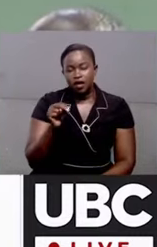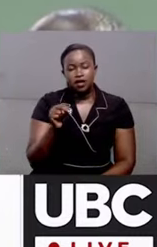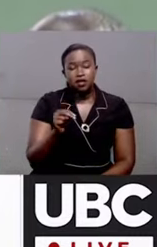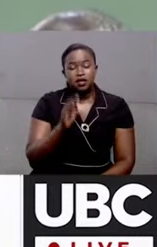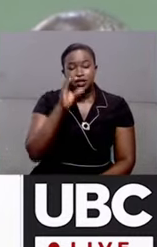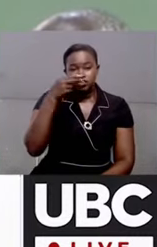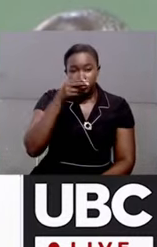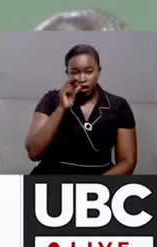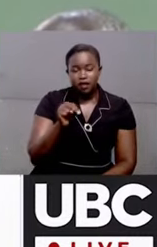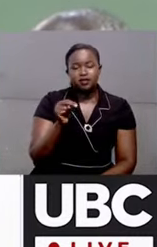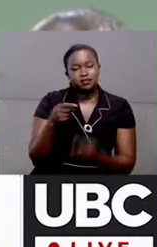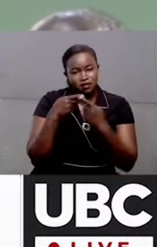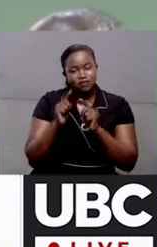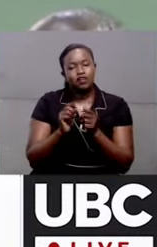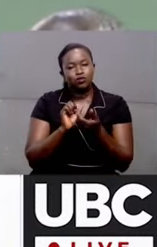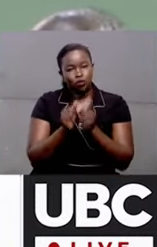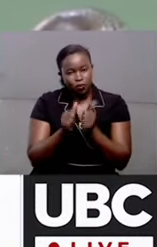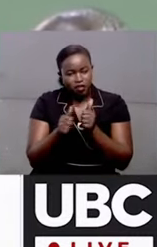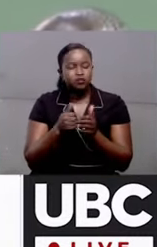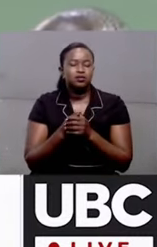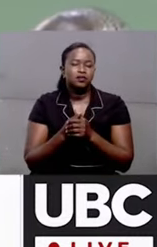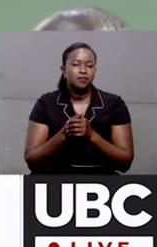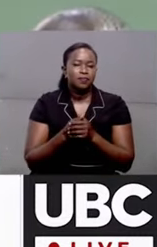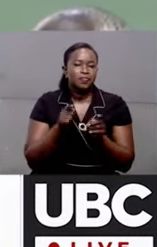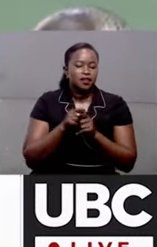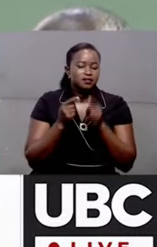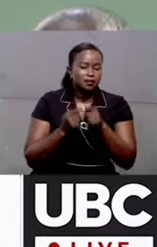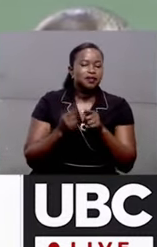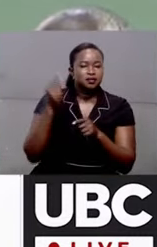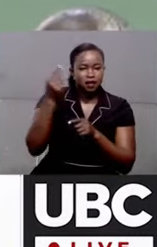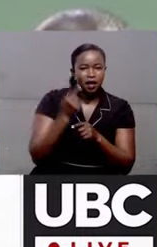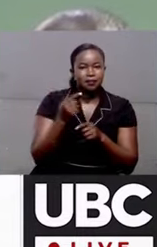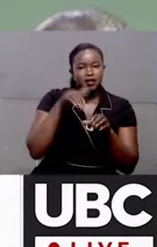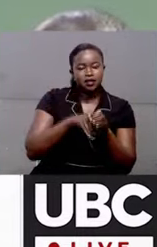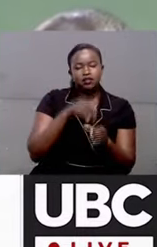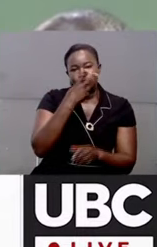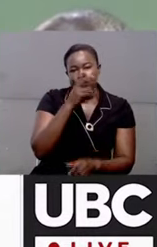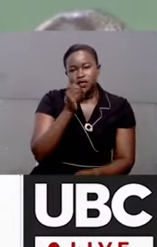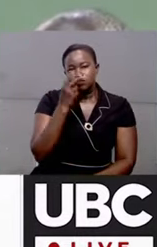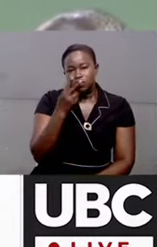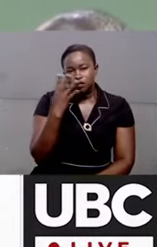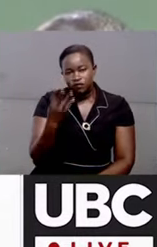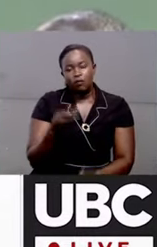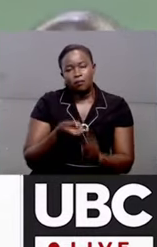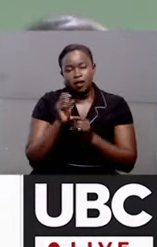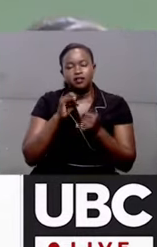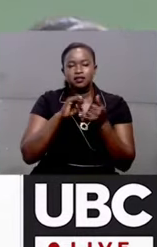different competition, and that is coming in 2024, in September.